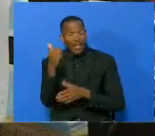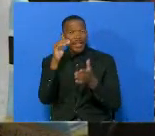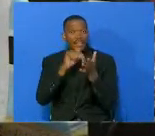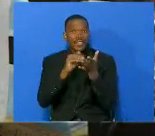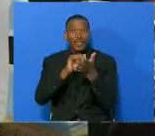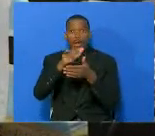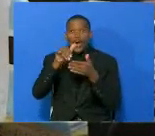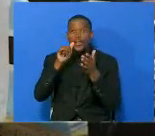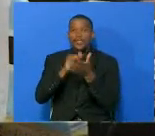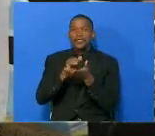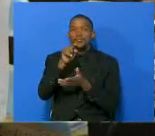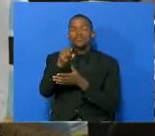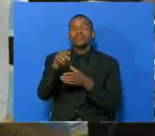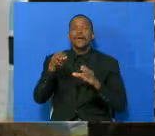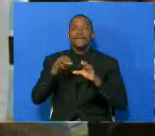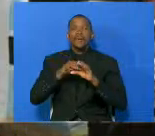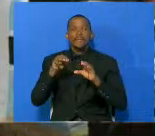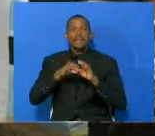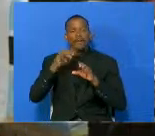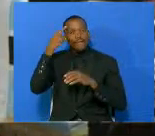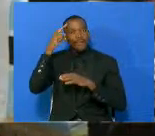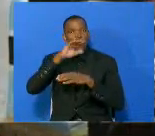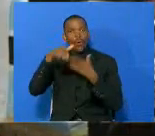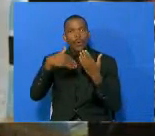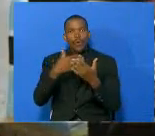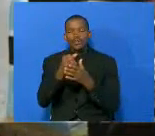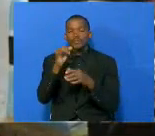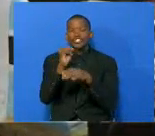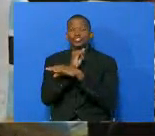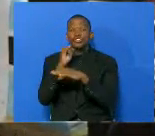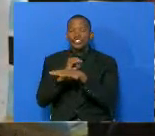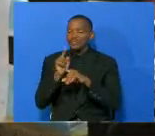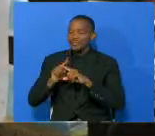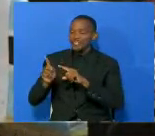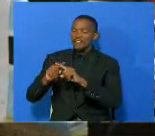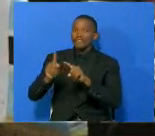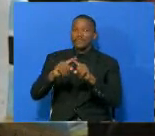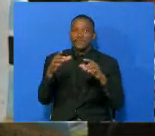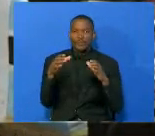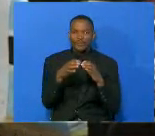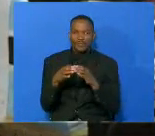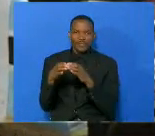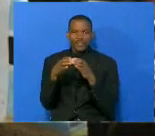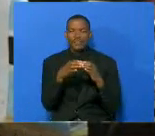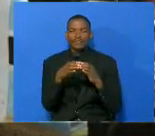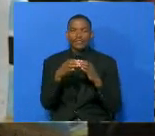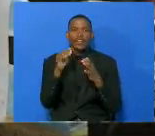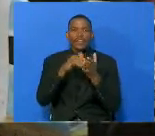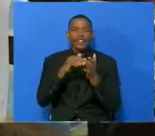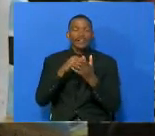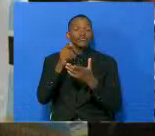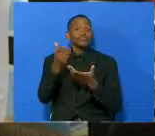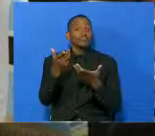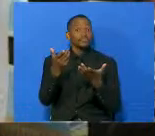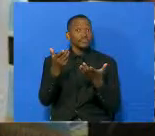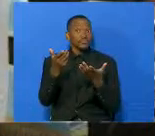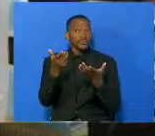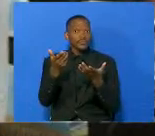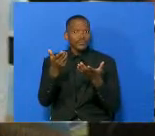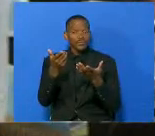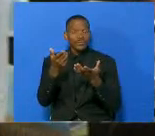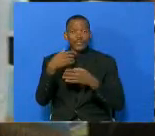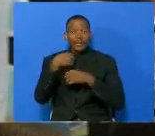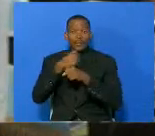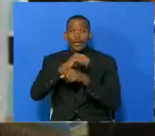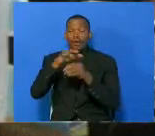the fact that we are members of a number of multilateral institutions together, and least of which would be our